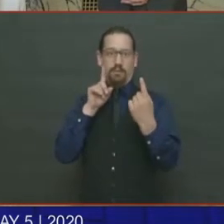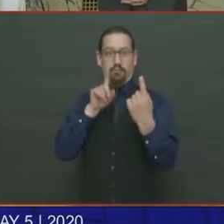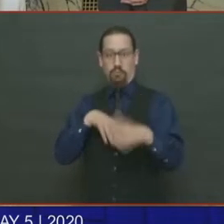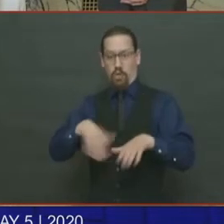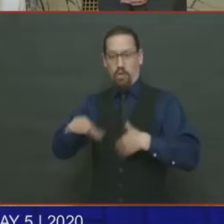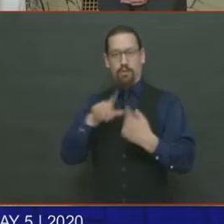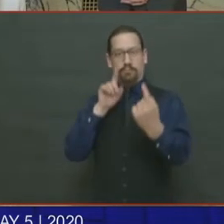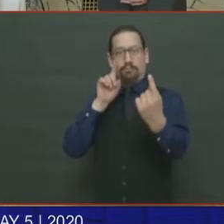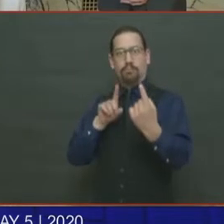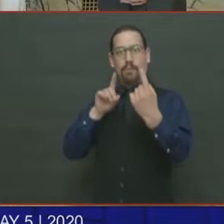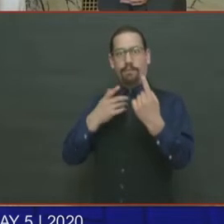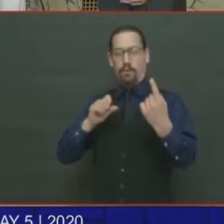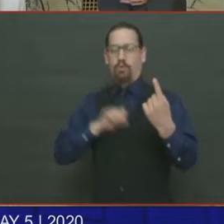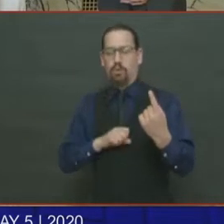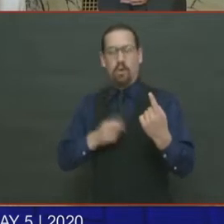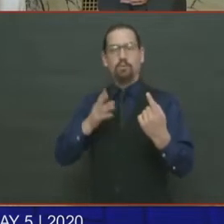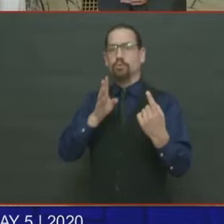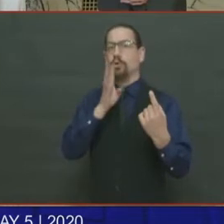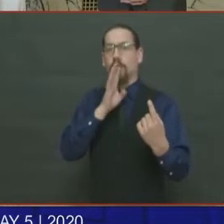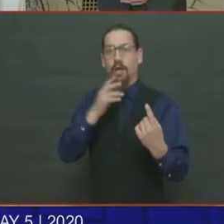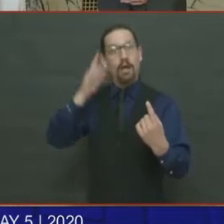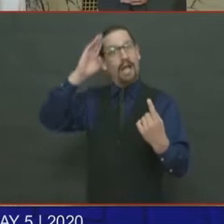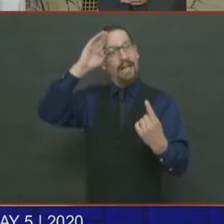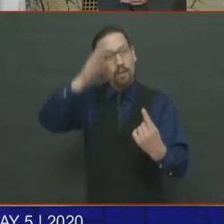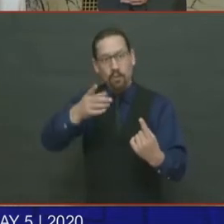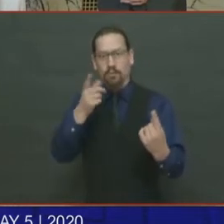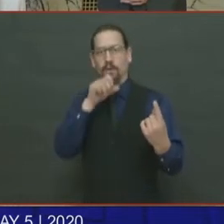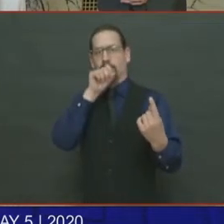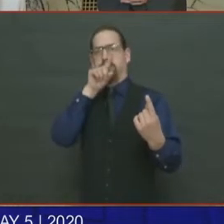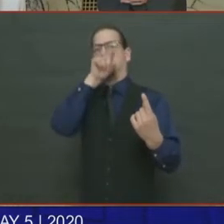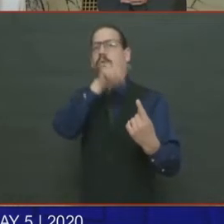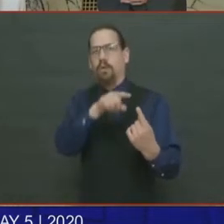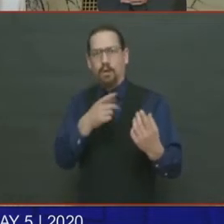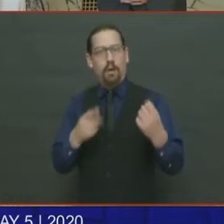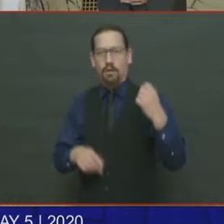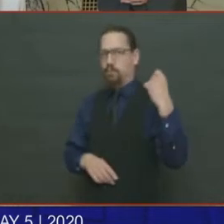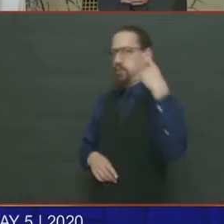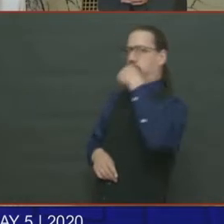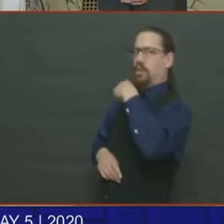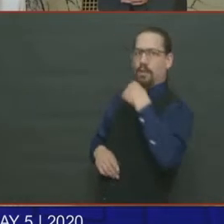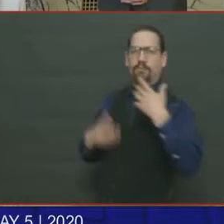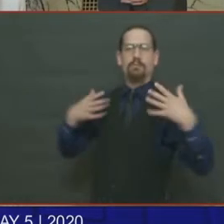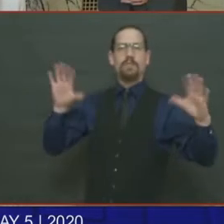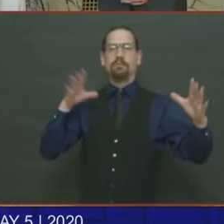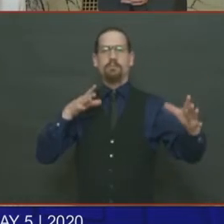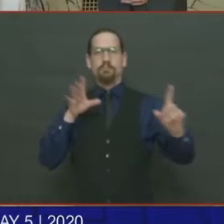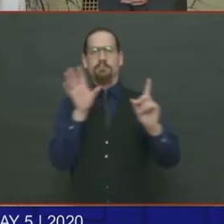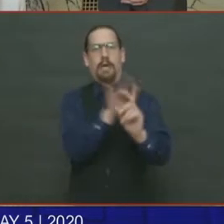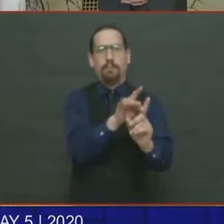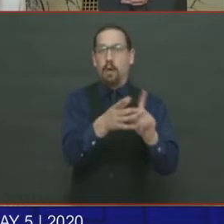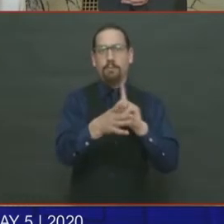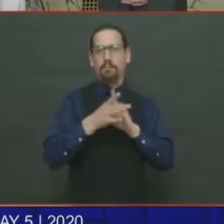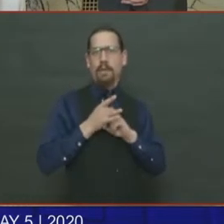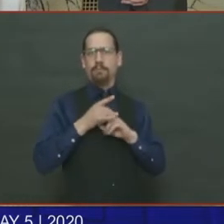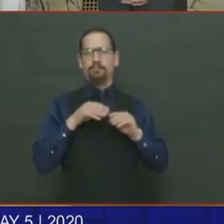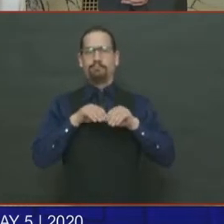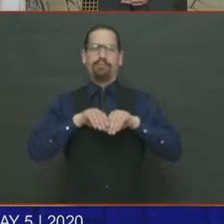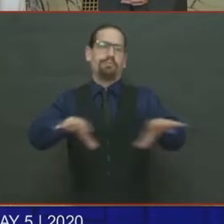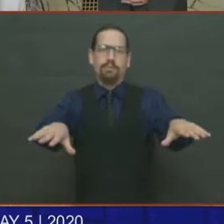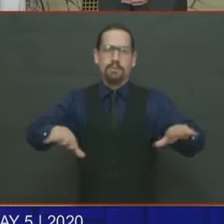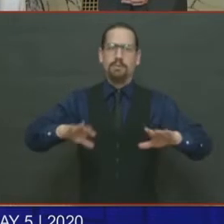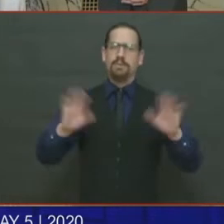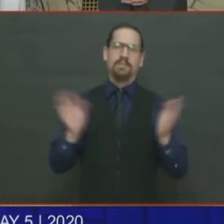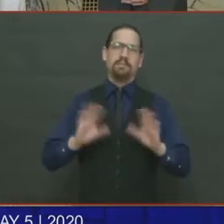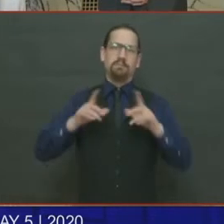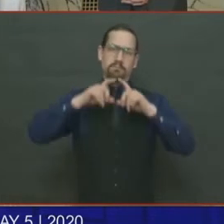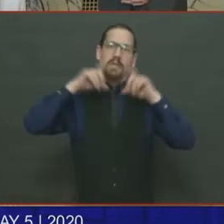more accustomed to it, wearing a cloth face mask or cloth face covering or seeing people